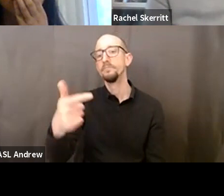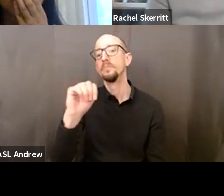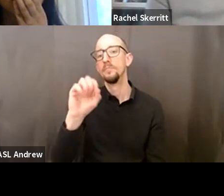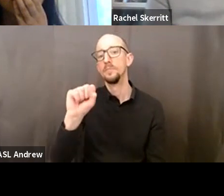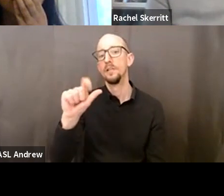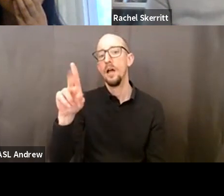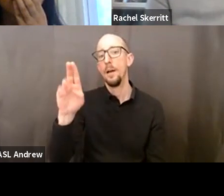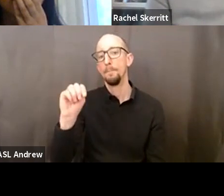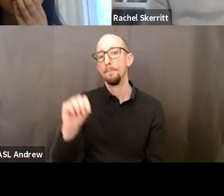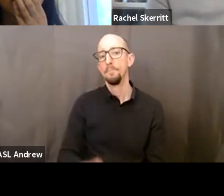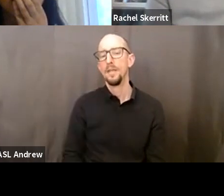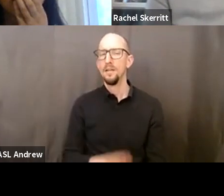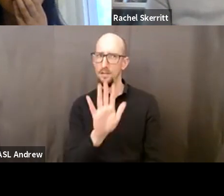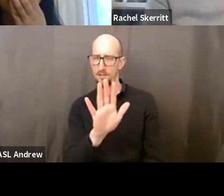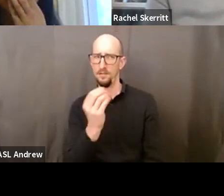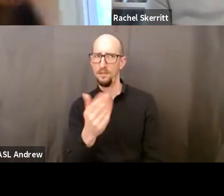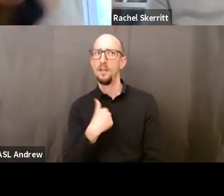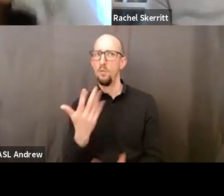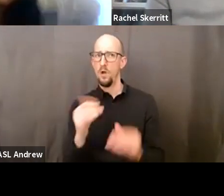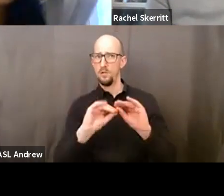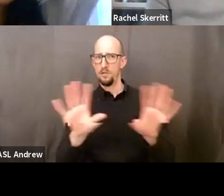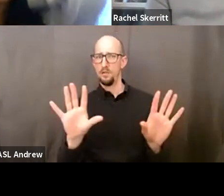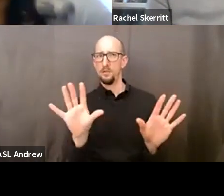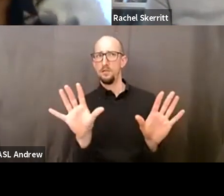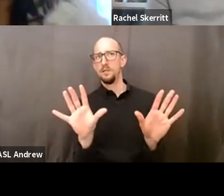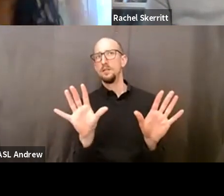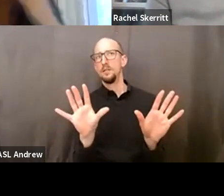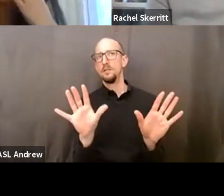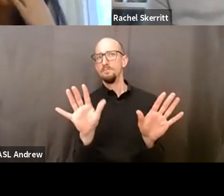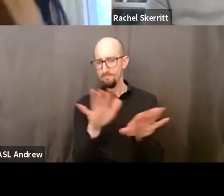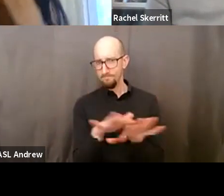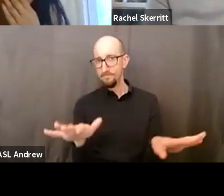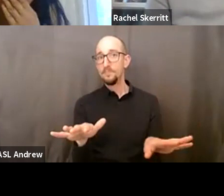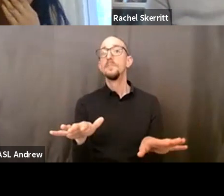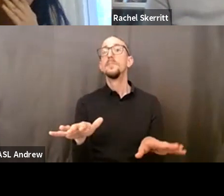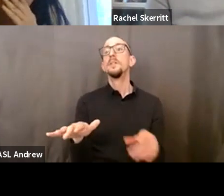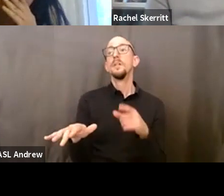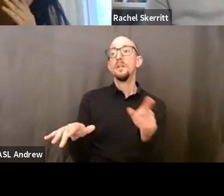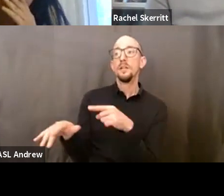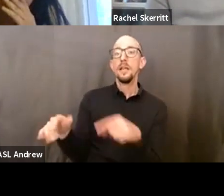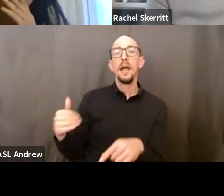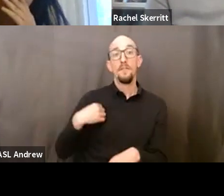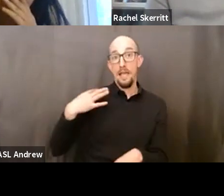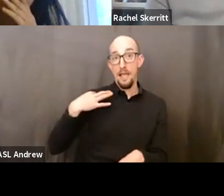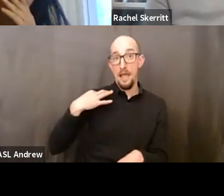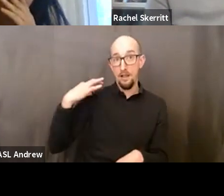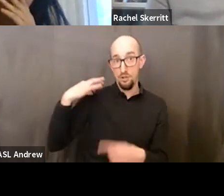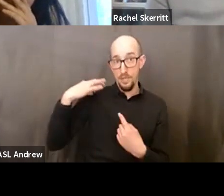I just want to make a distinction that there's eligibility and there's invitation.